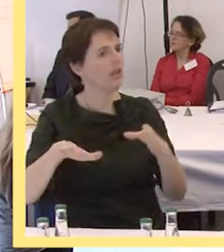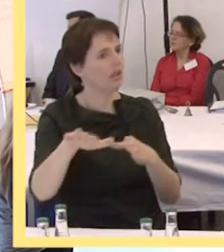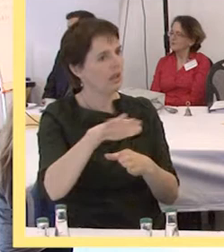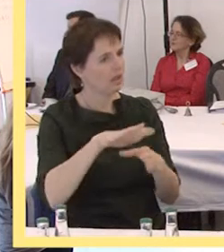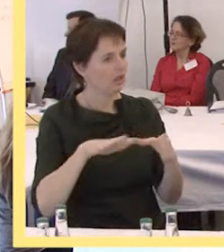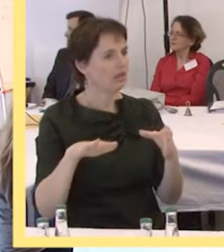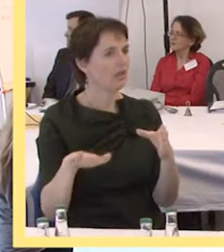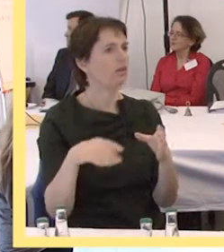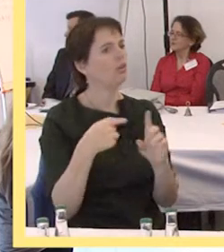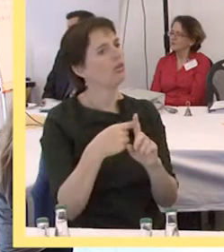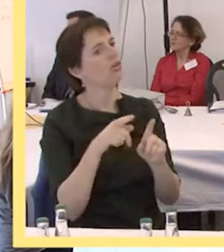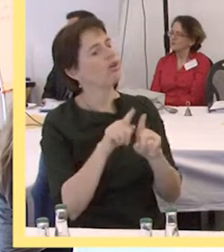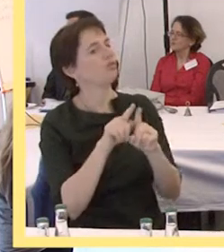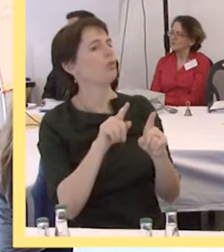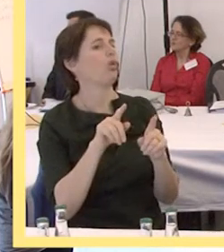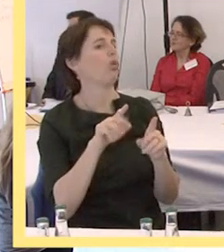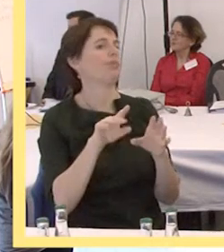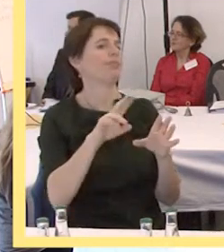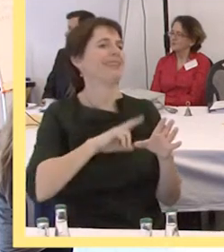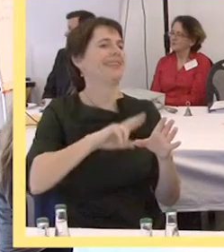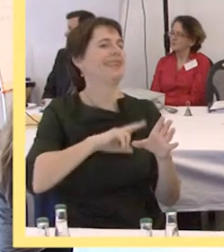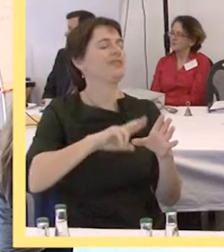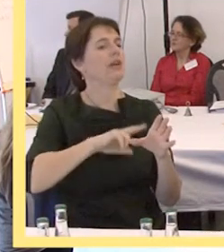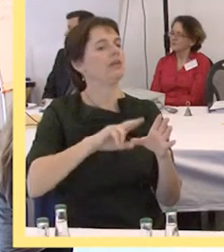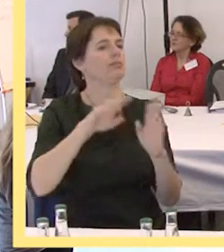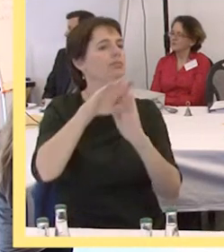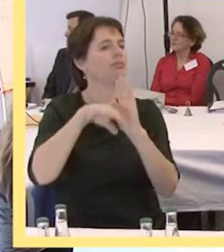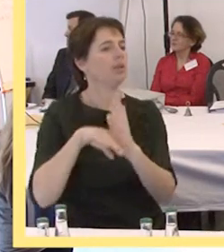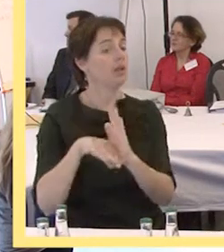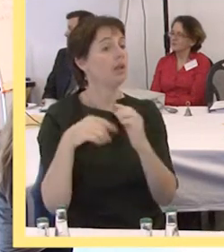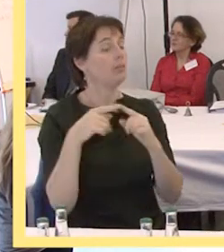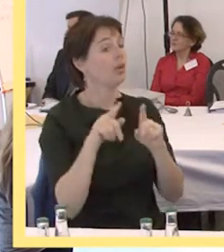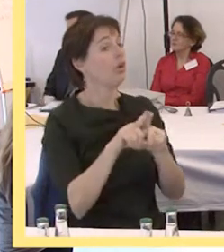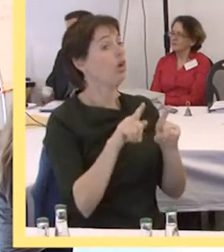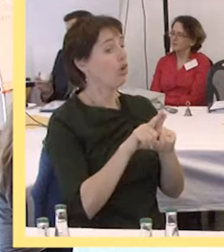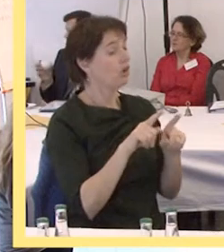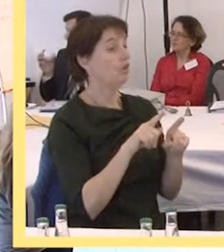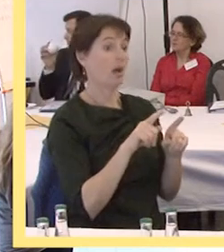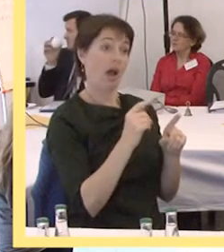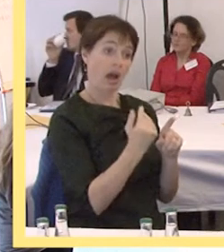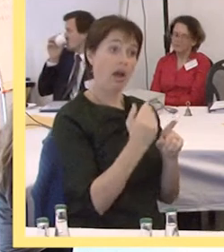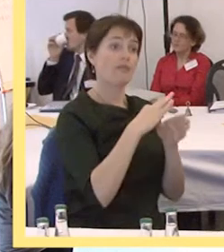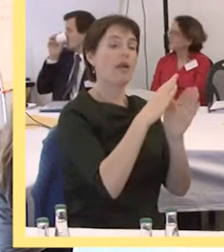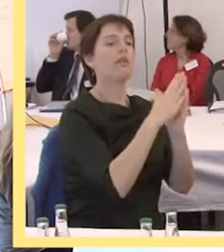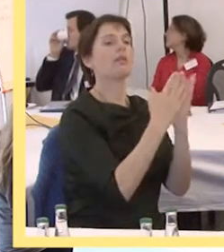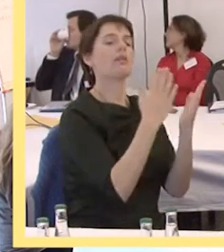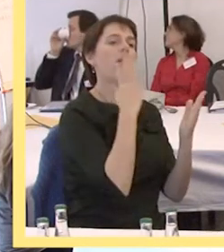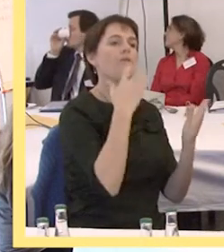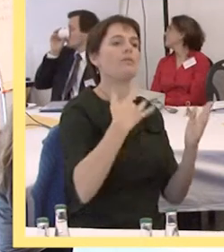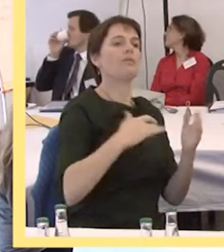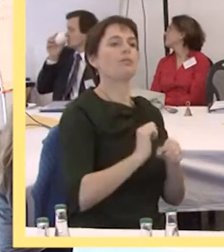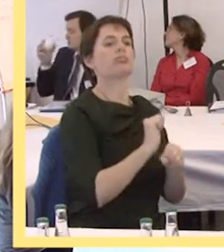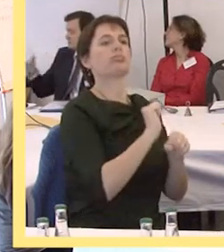phase. But we also found guidelines and handbooks on the prevention phase, like an exercise